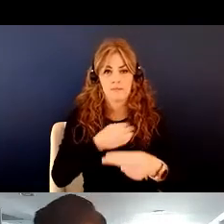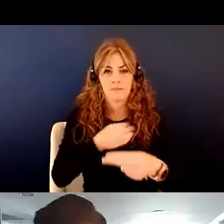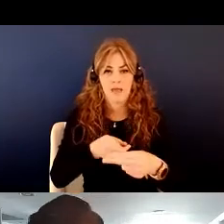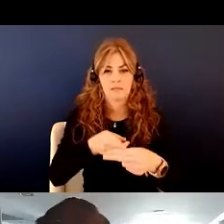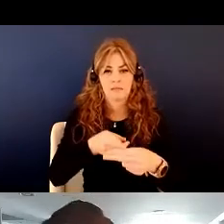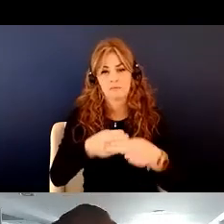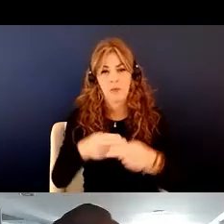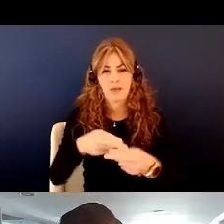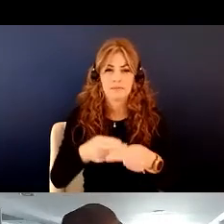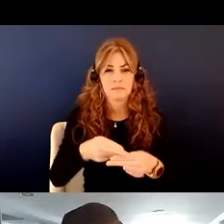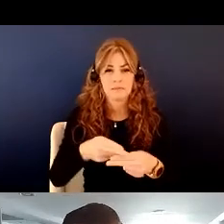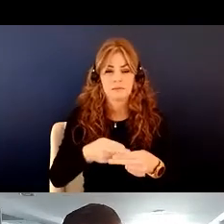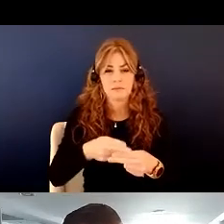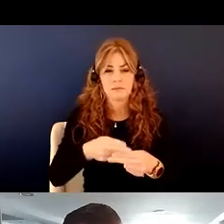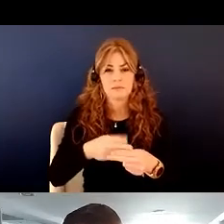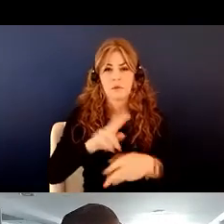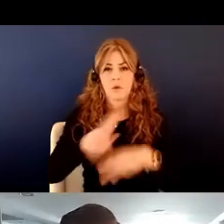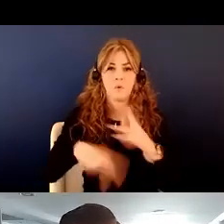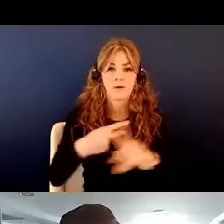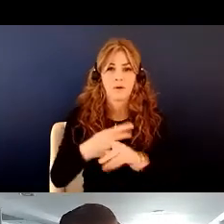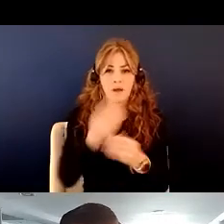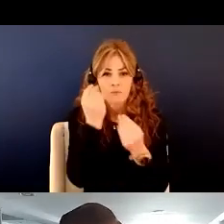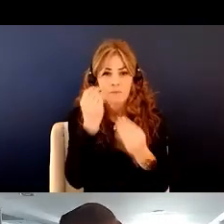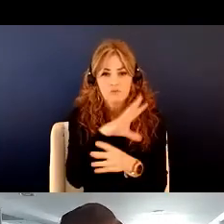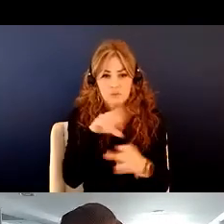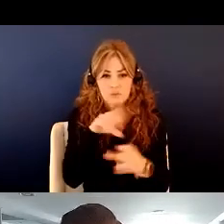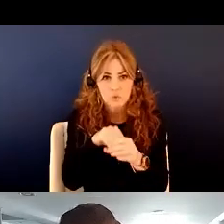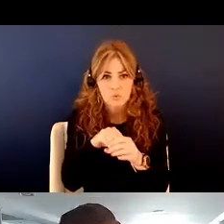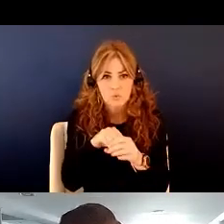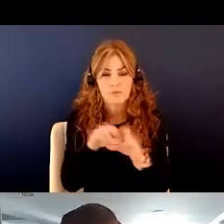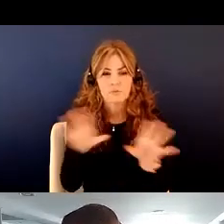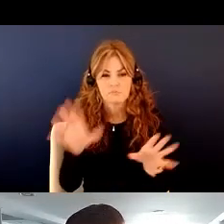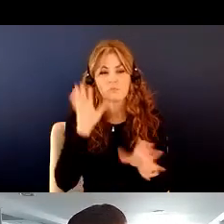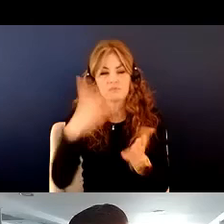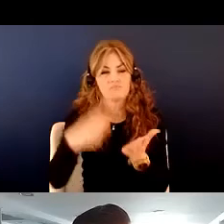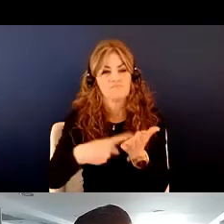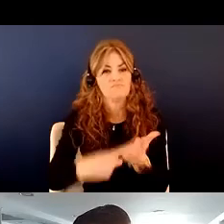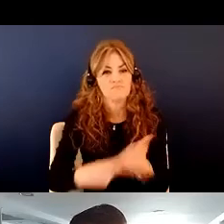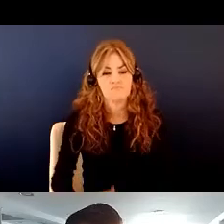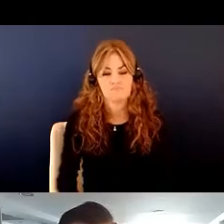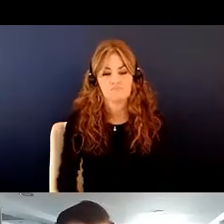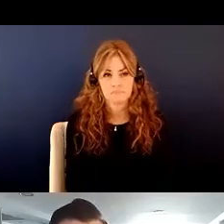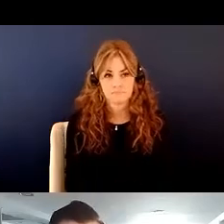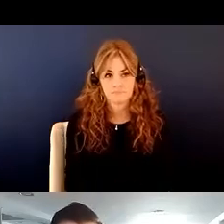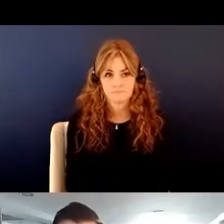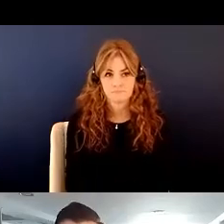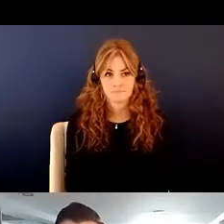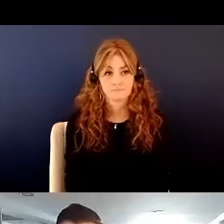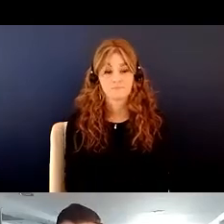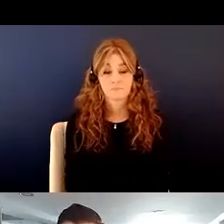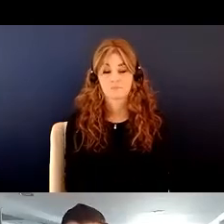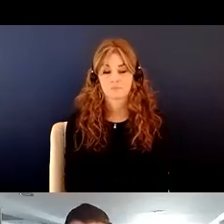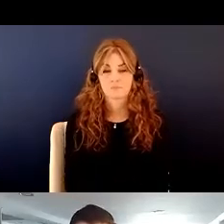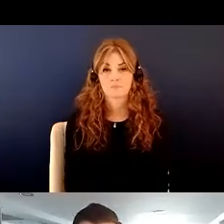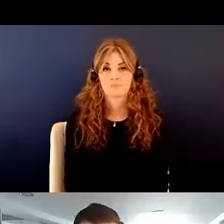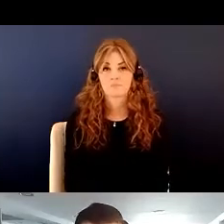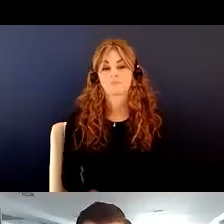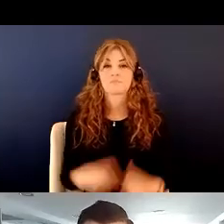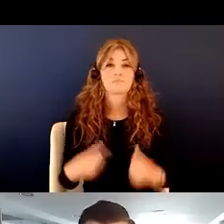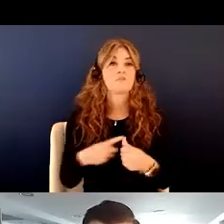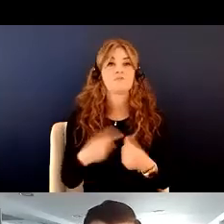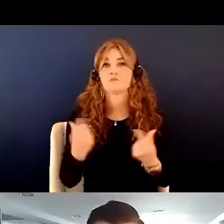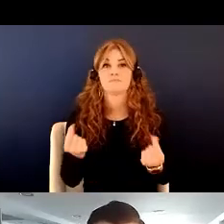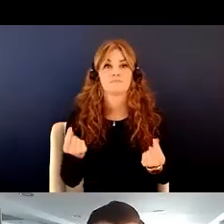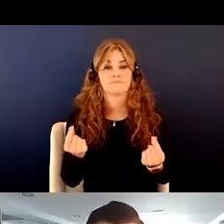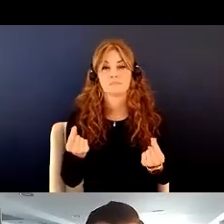what kind of information goes into those weights. So we'll get into that. All right, so first step, this is something